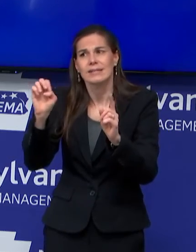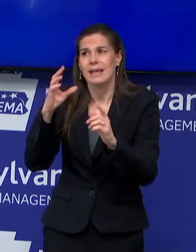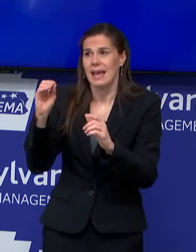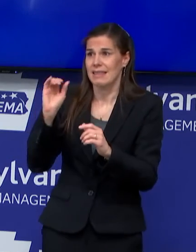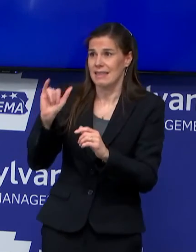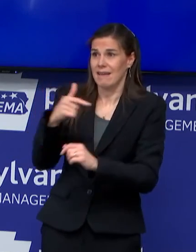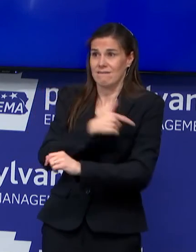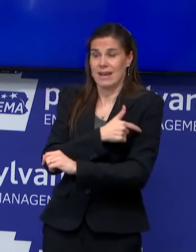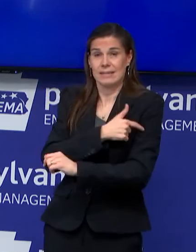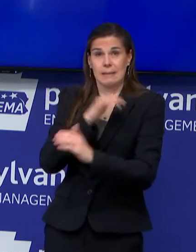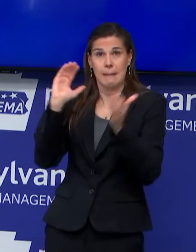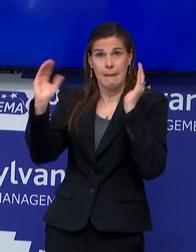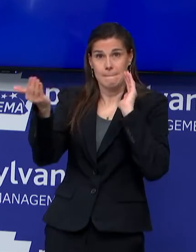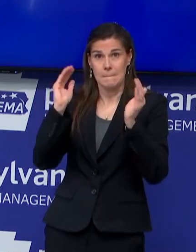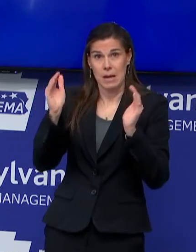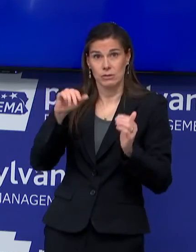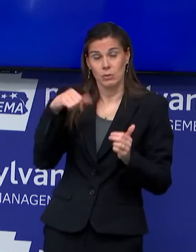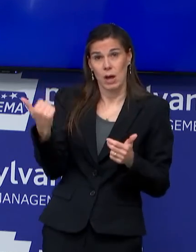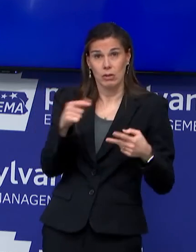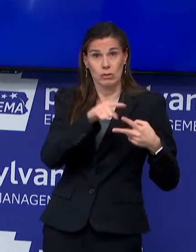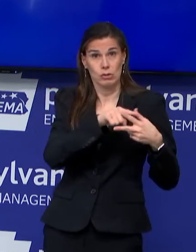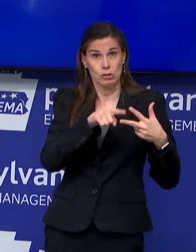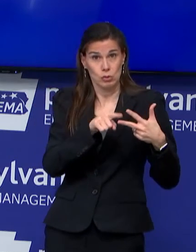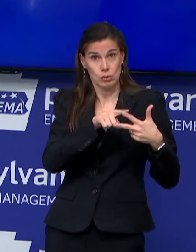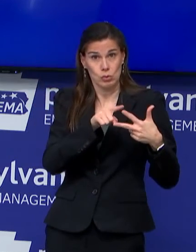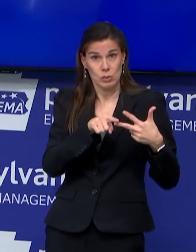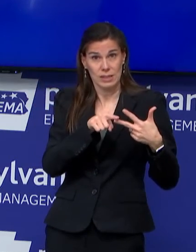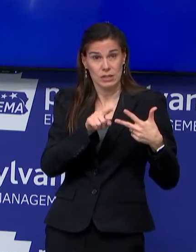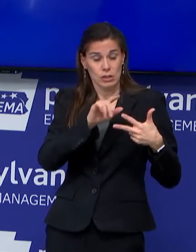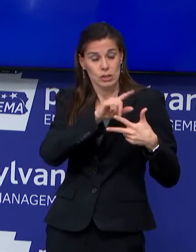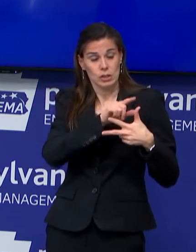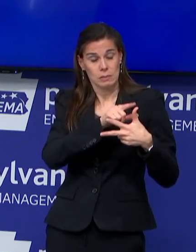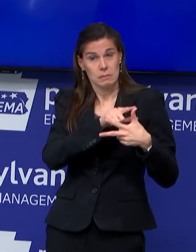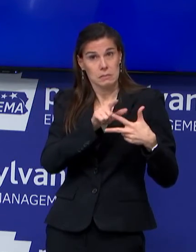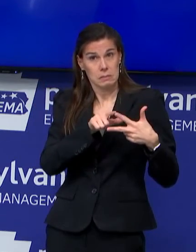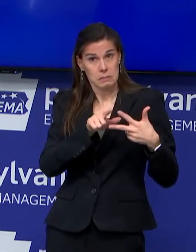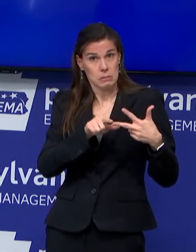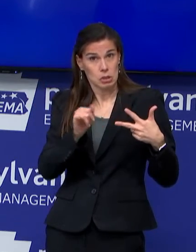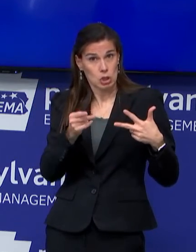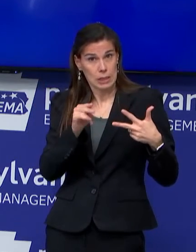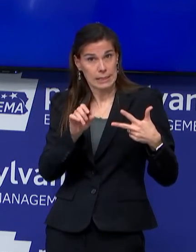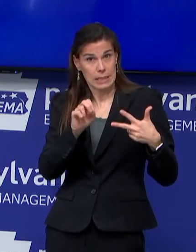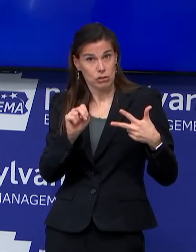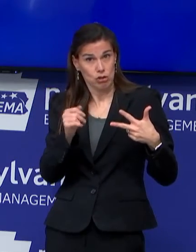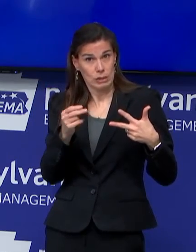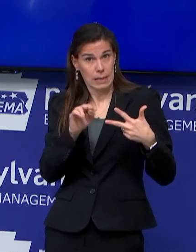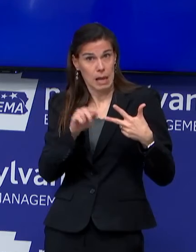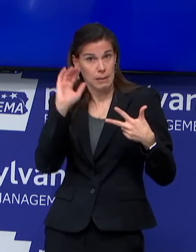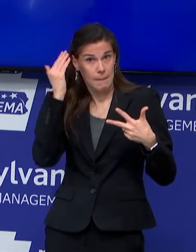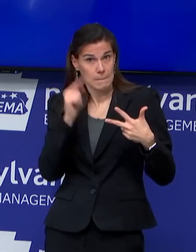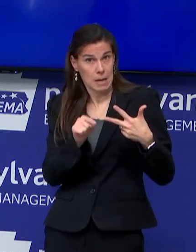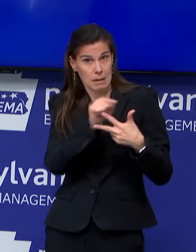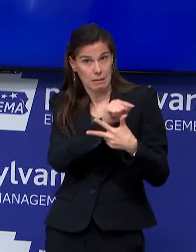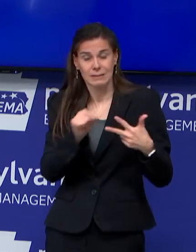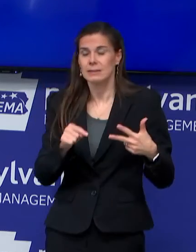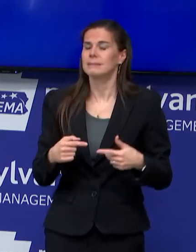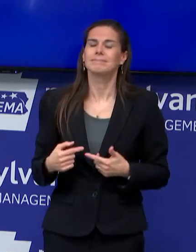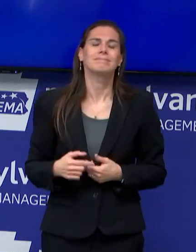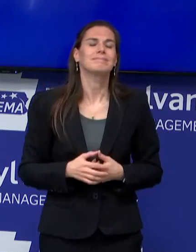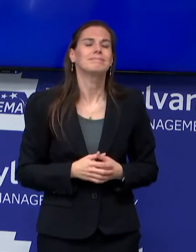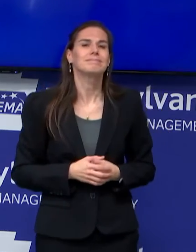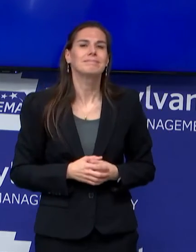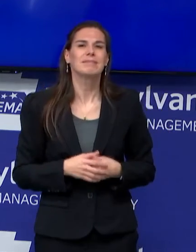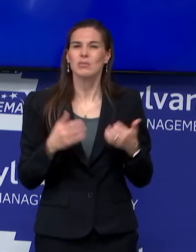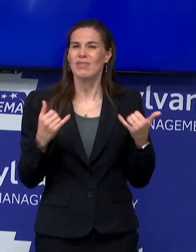other two that are already on the market per se? So I'm not able to talk about that again as we await the emergency authorization.